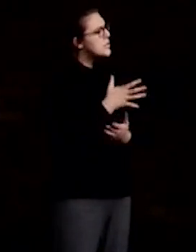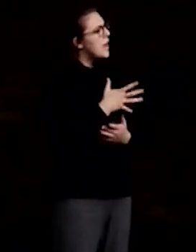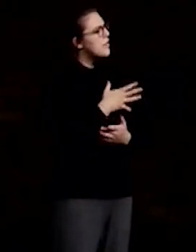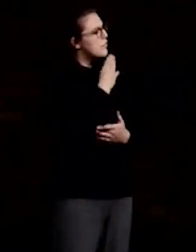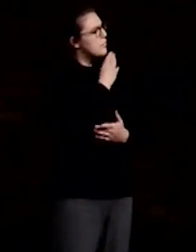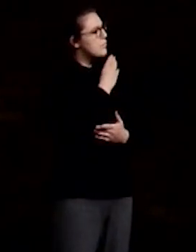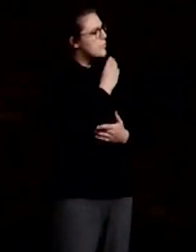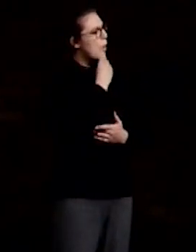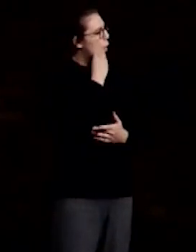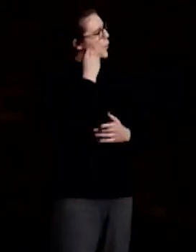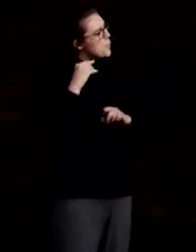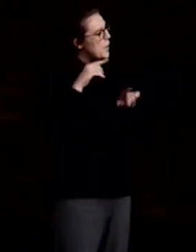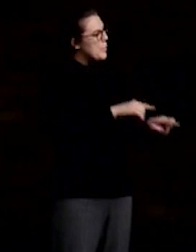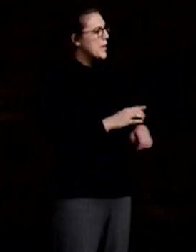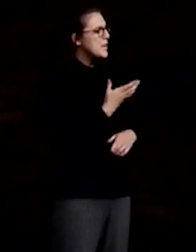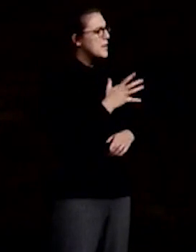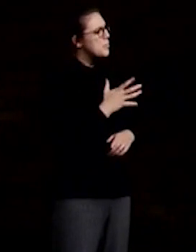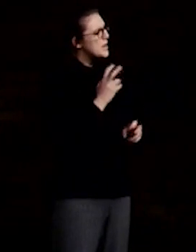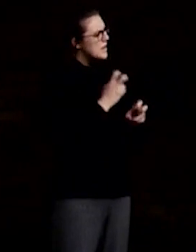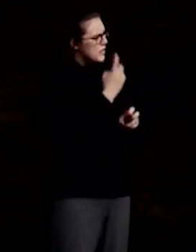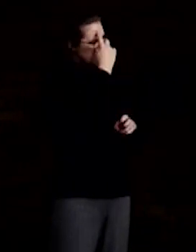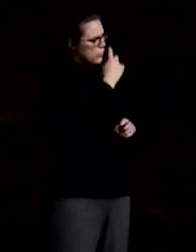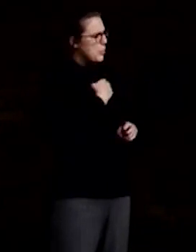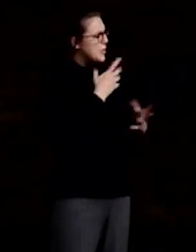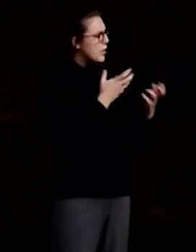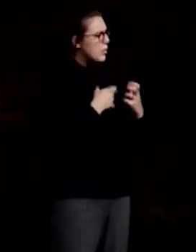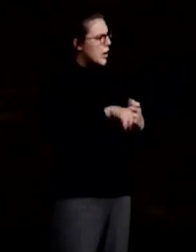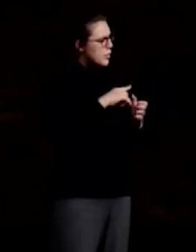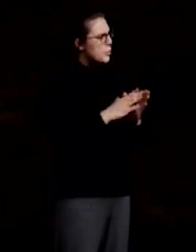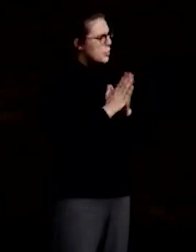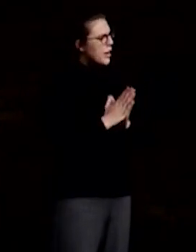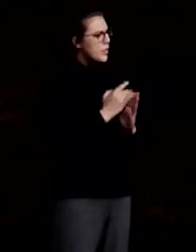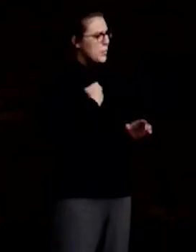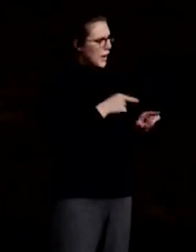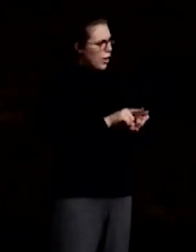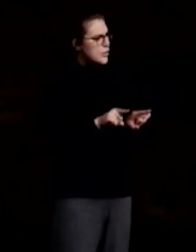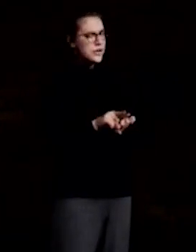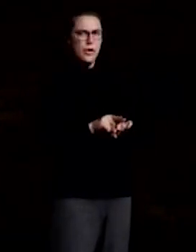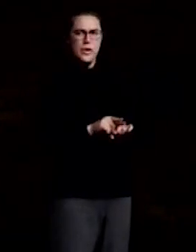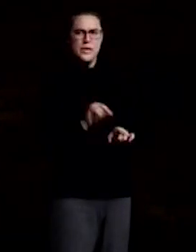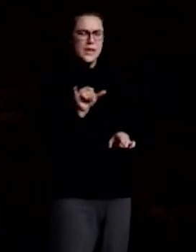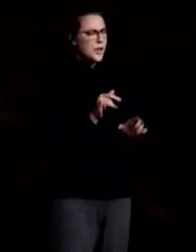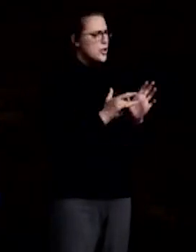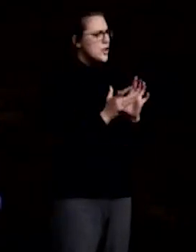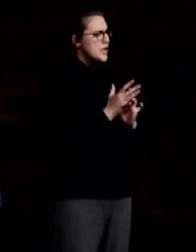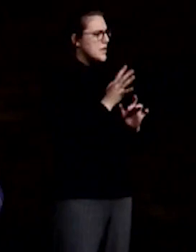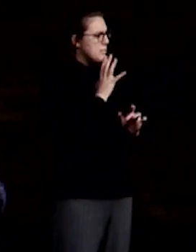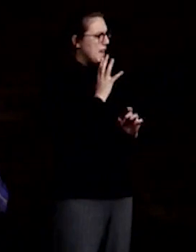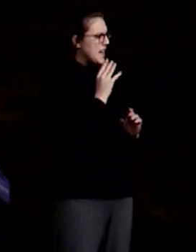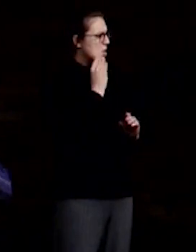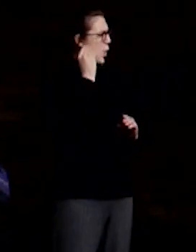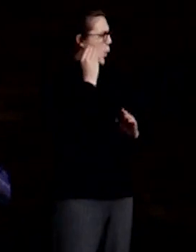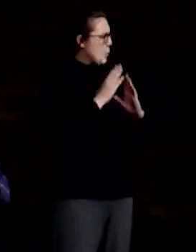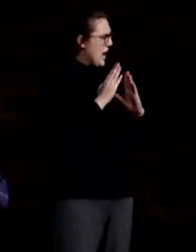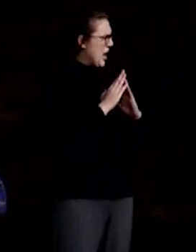homecoming. This is going to be kind of a little bit difficult for me. So I want you to pray for me also. You know, it's like Jesus speaking in his hometown.